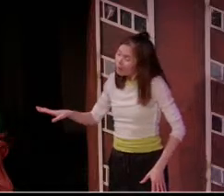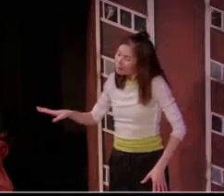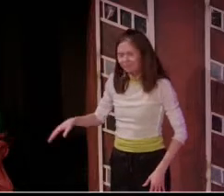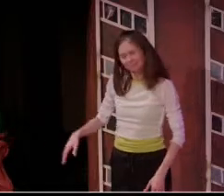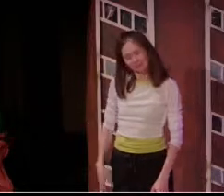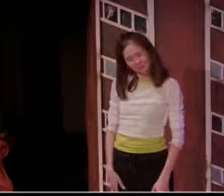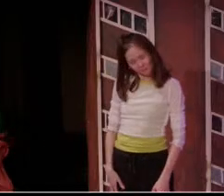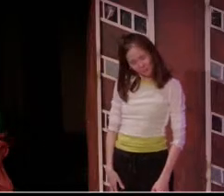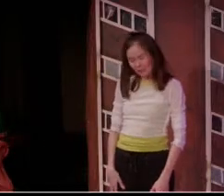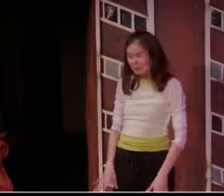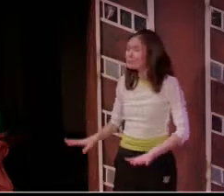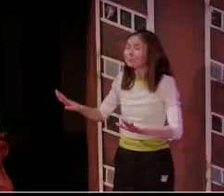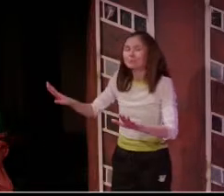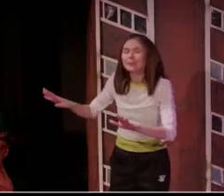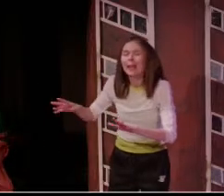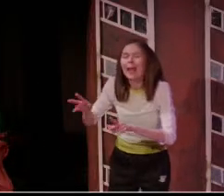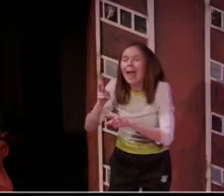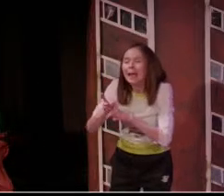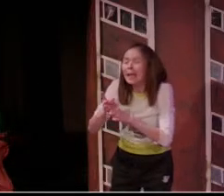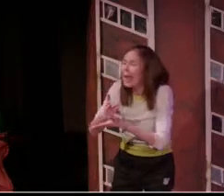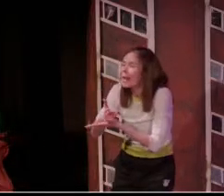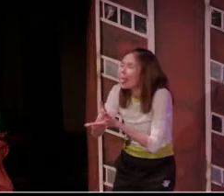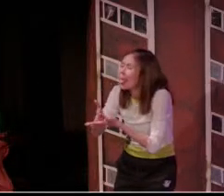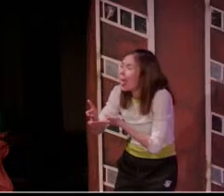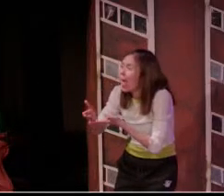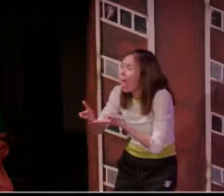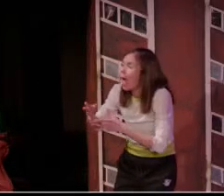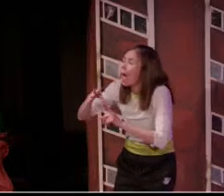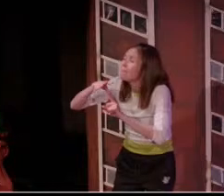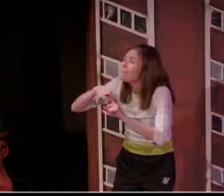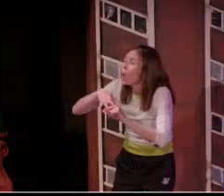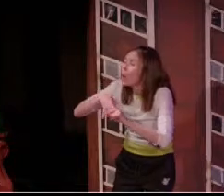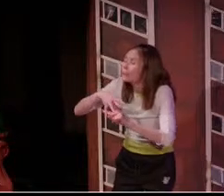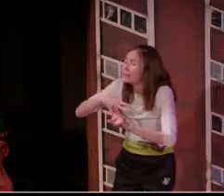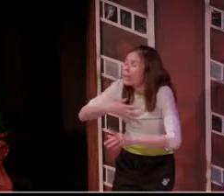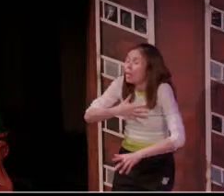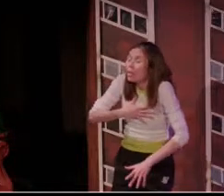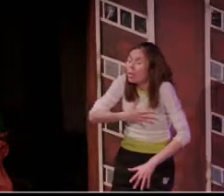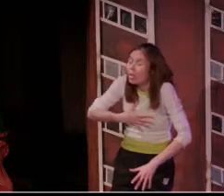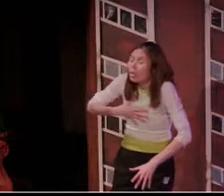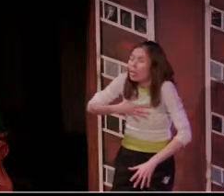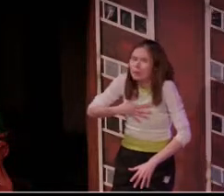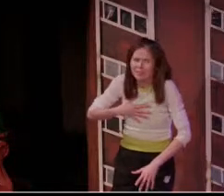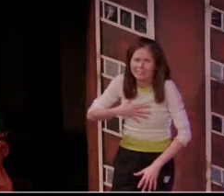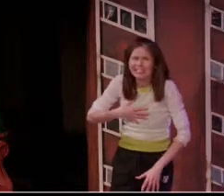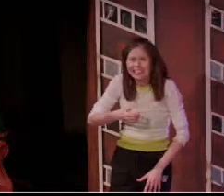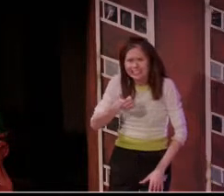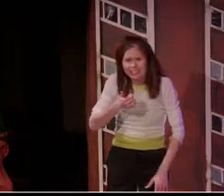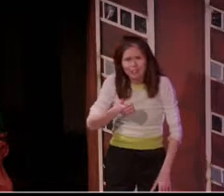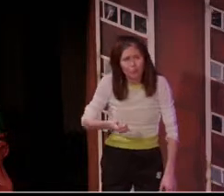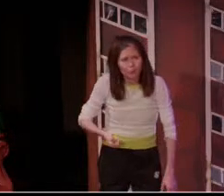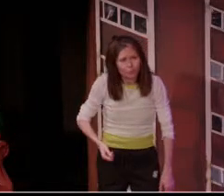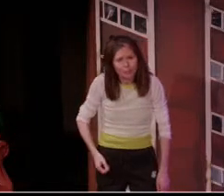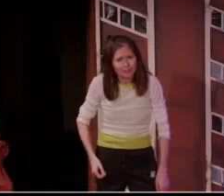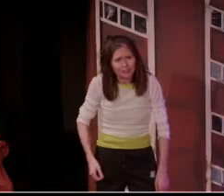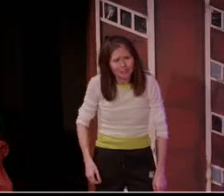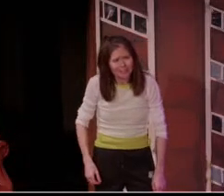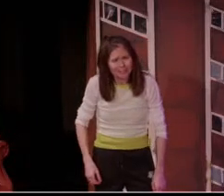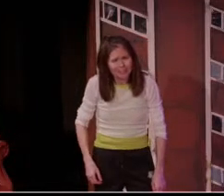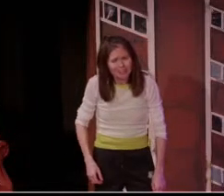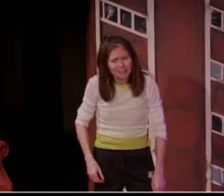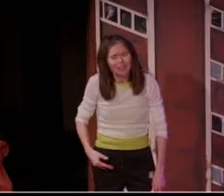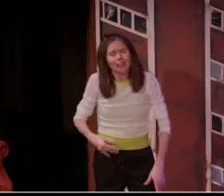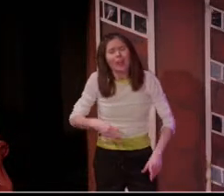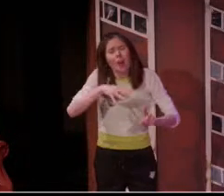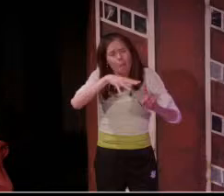matters, Polixenes is full of grief. So I've heard, sir. My son